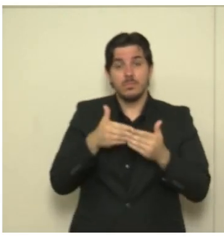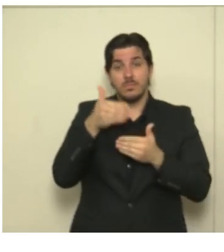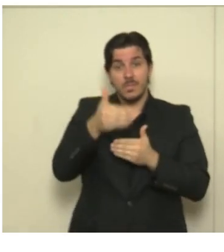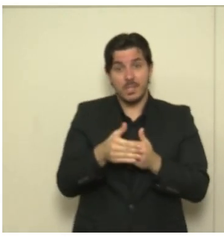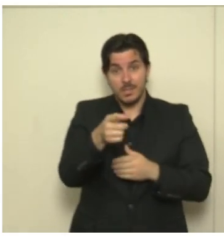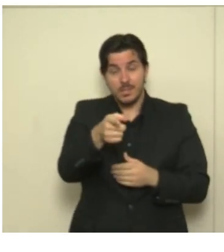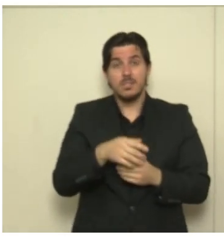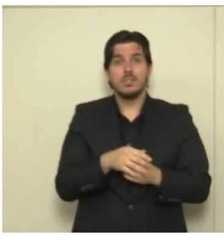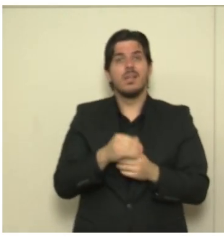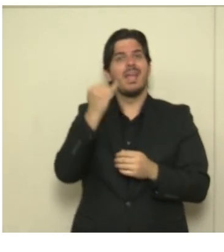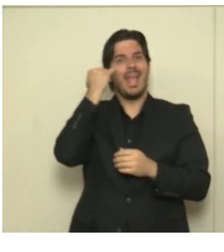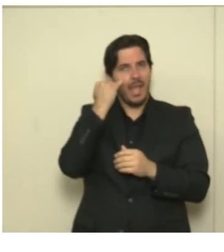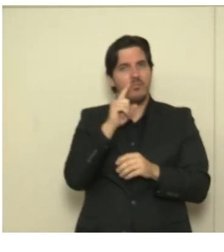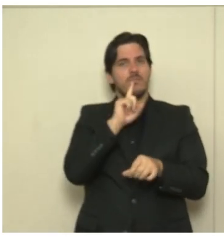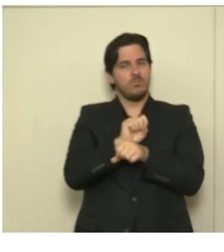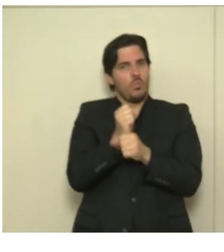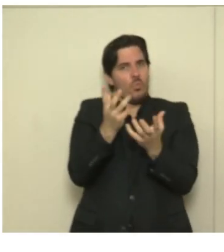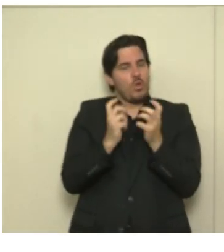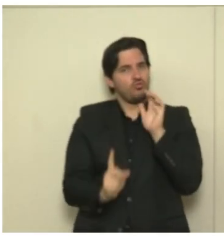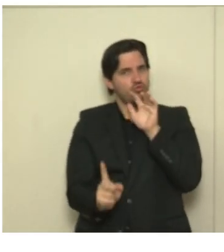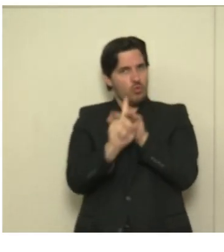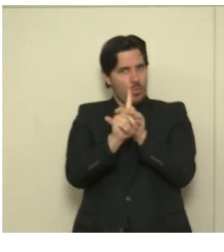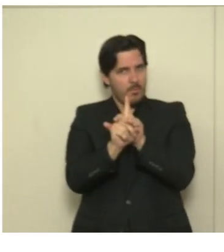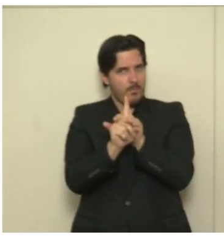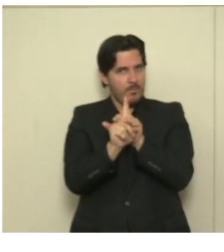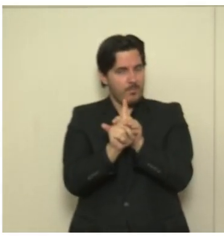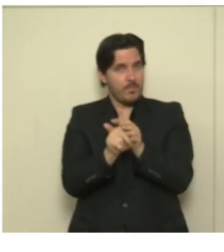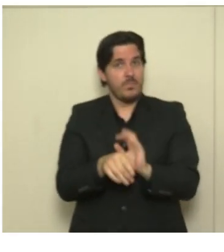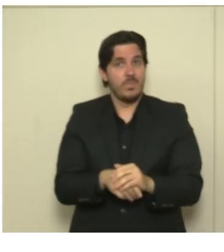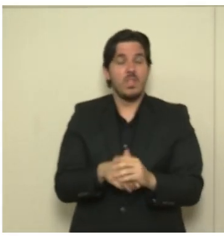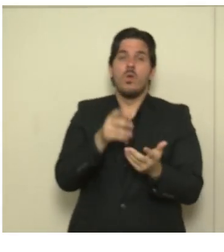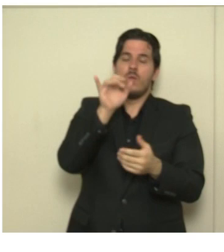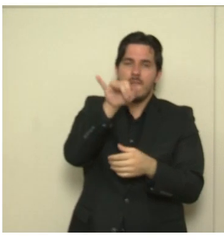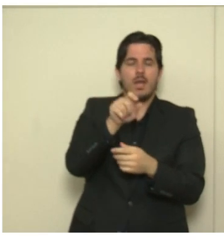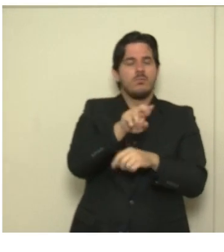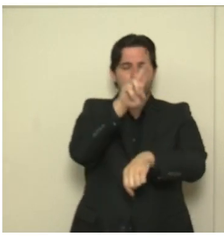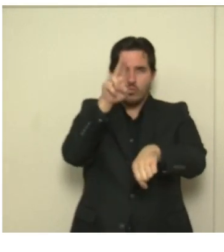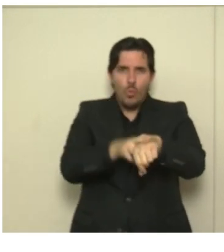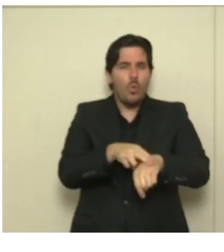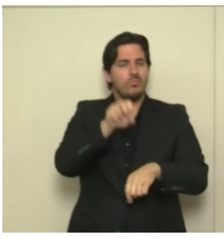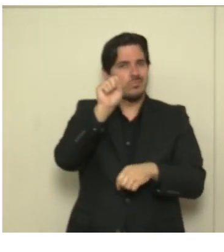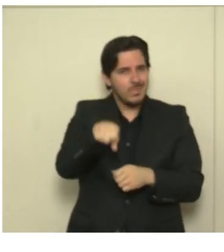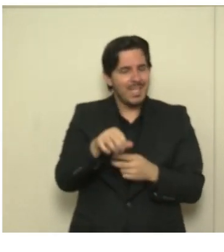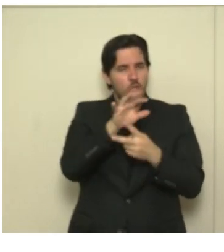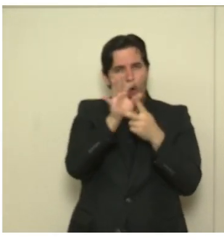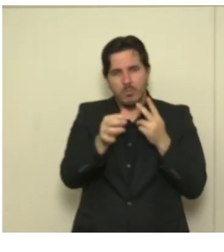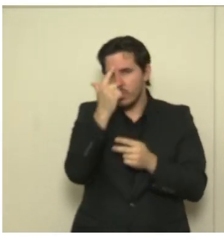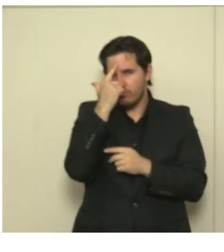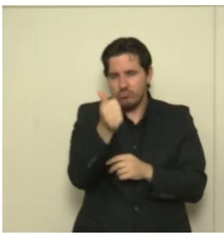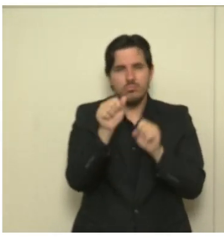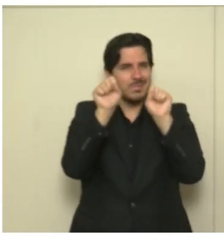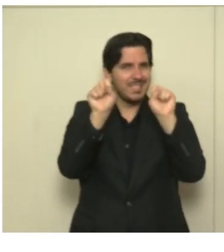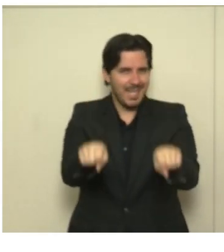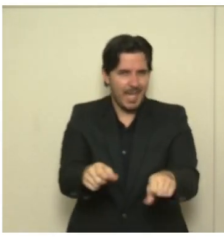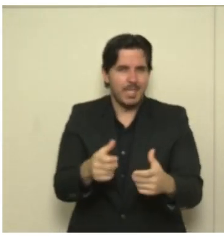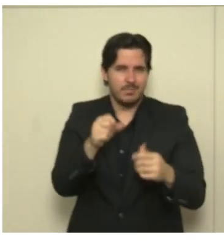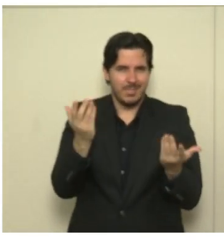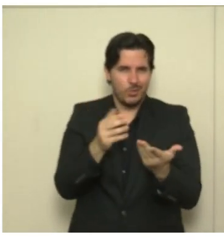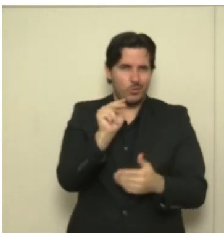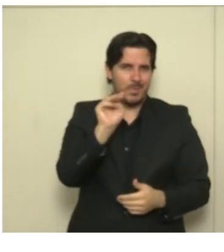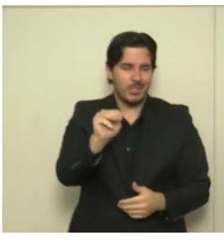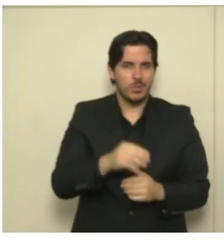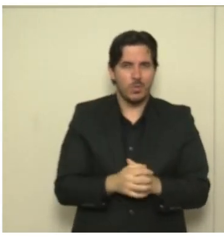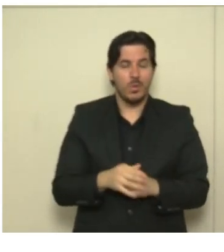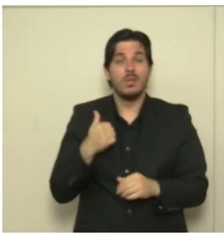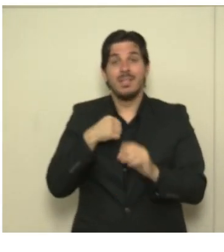about in-person voting. So, of course, in-person voting is absolutely an option here in New Mexico. And as I mentioned before, it